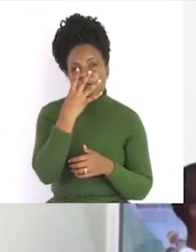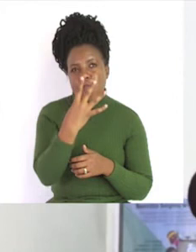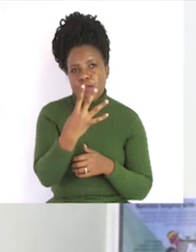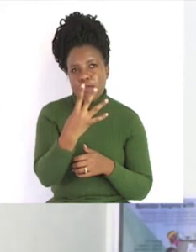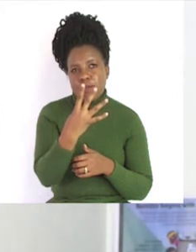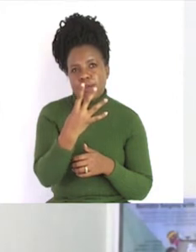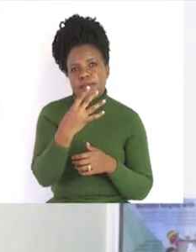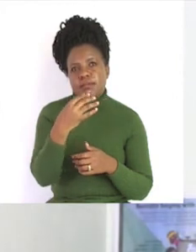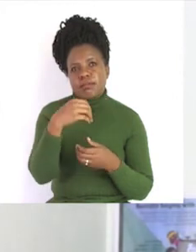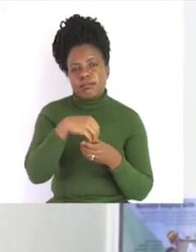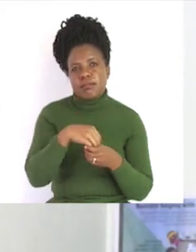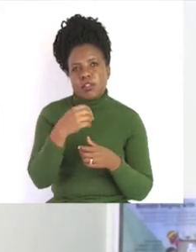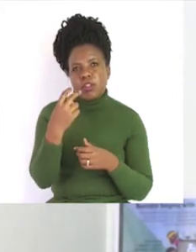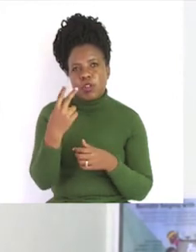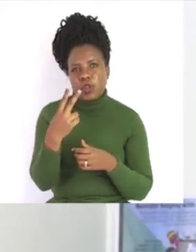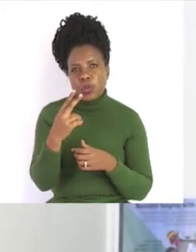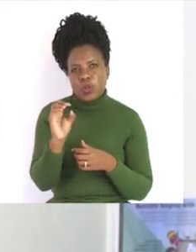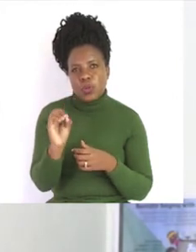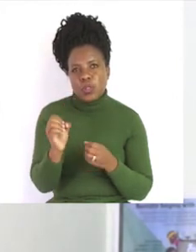20, it will go in 5 times.